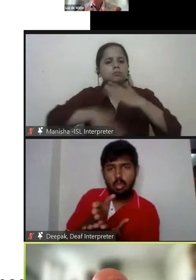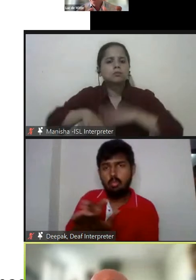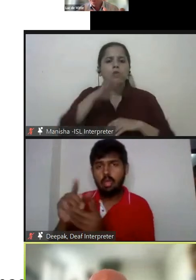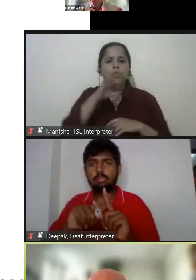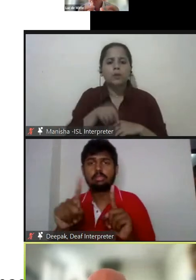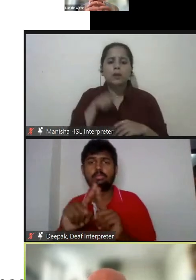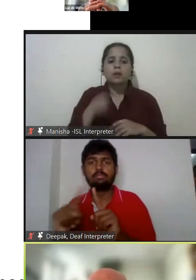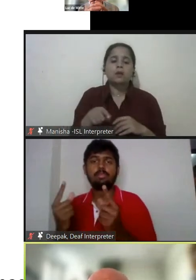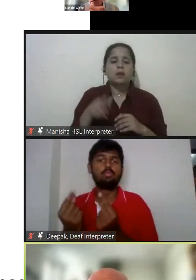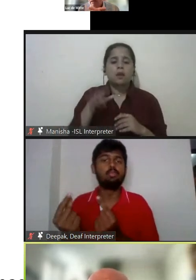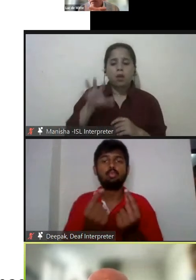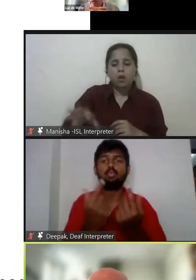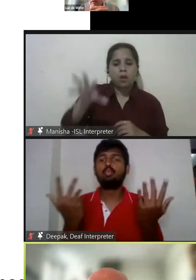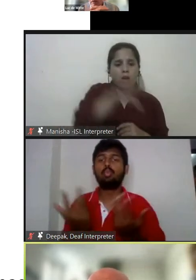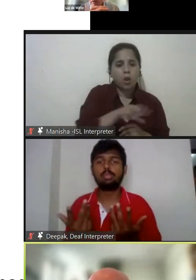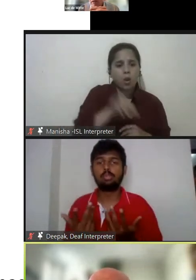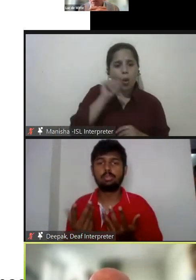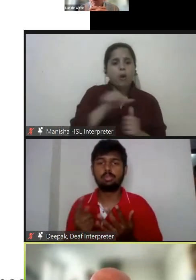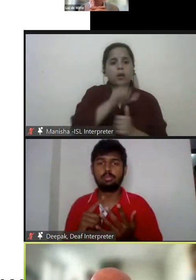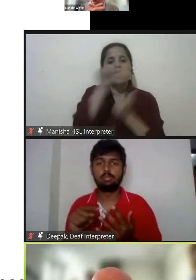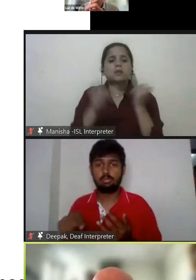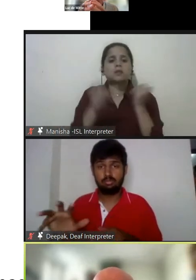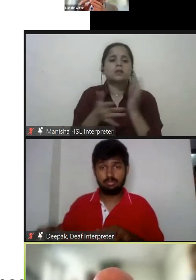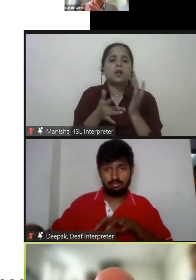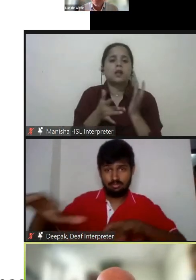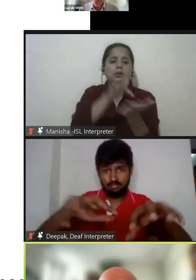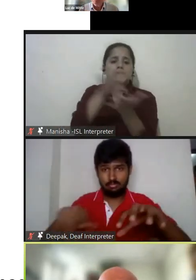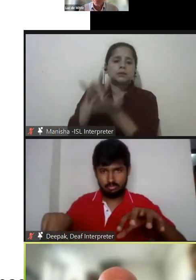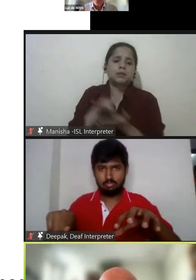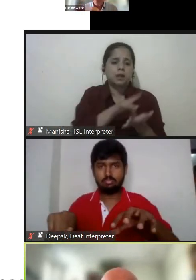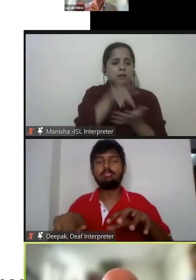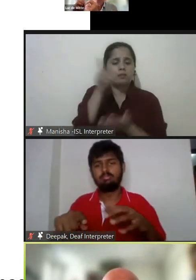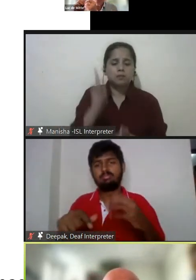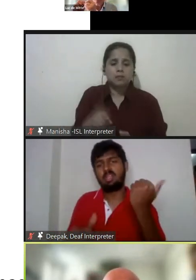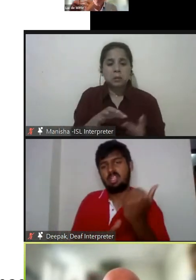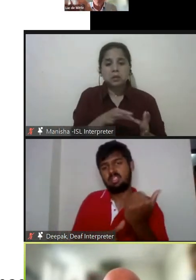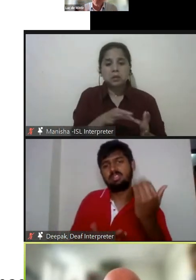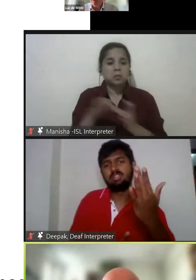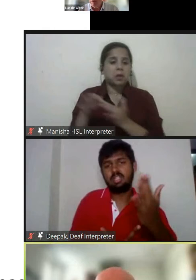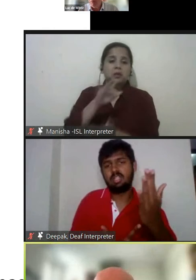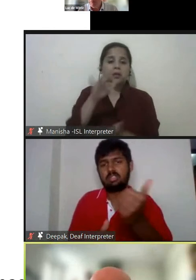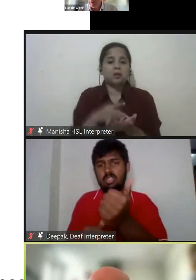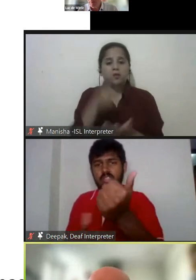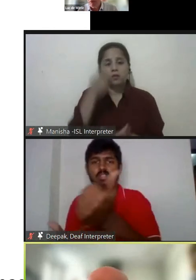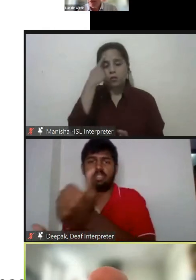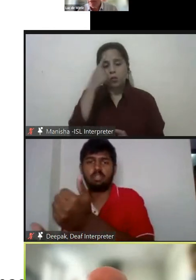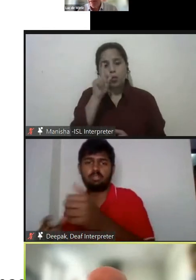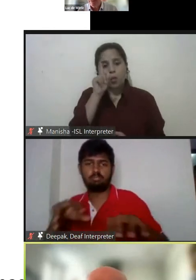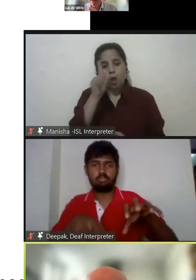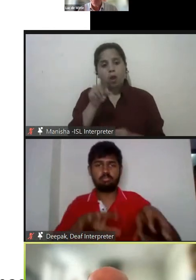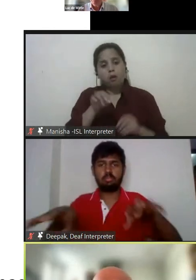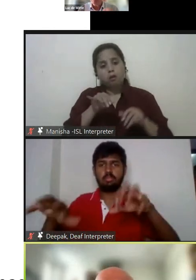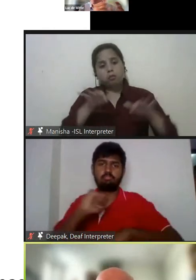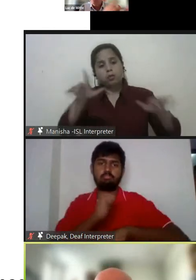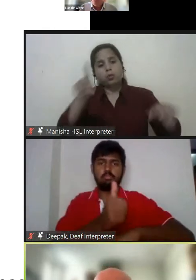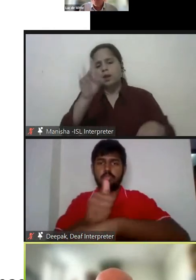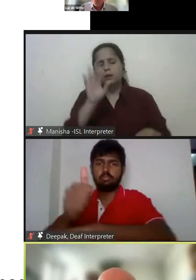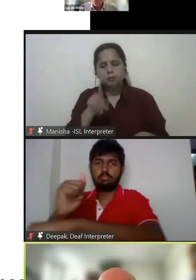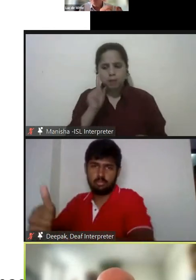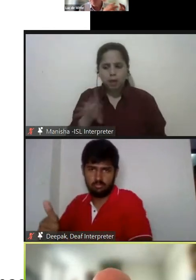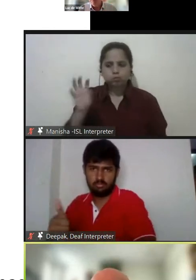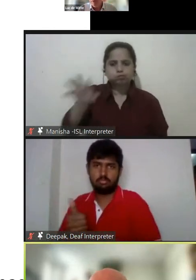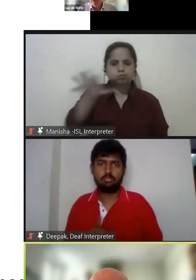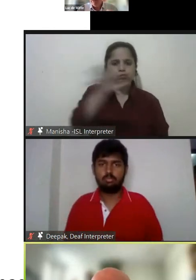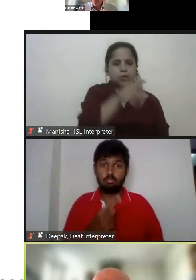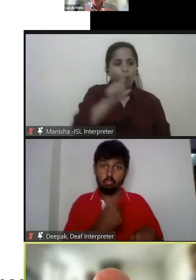technology centers. And not specialized centers, one center for prosthetics and one for